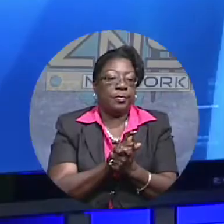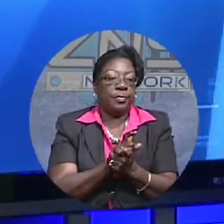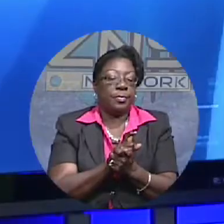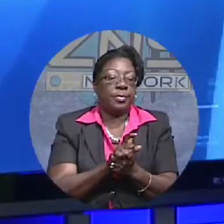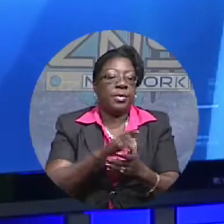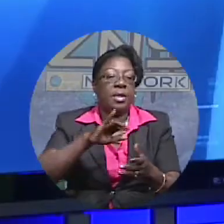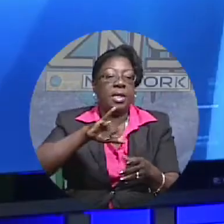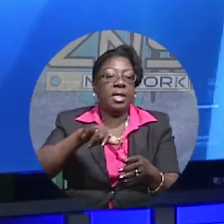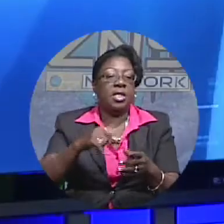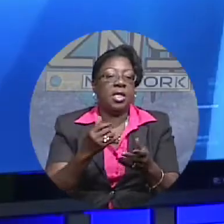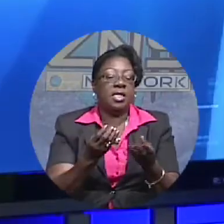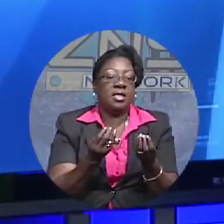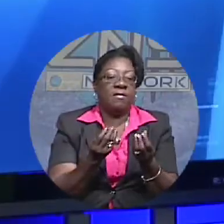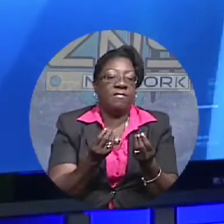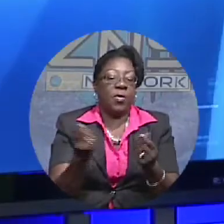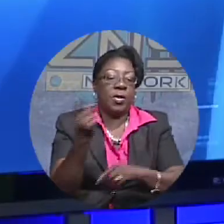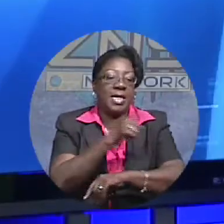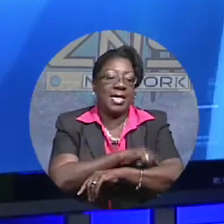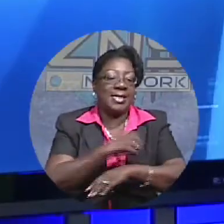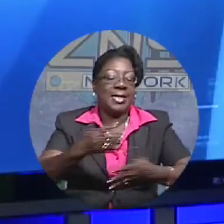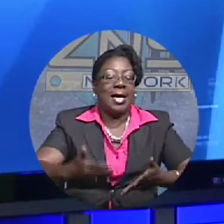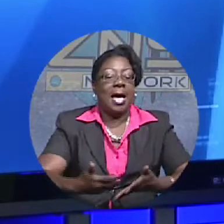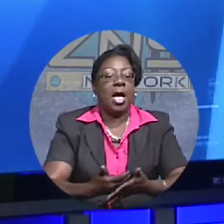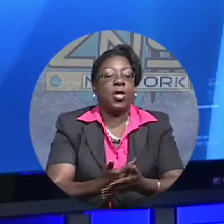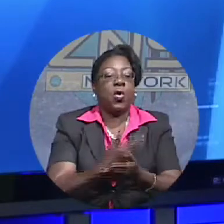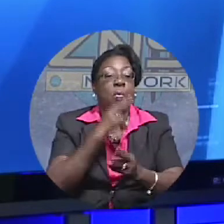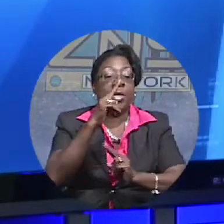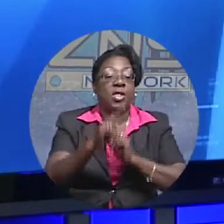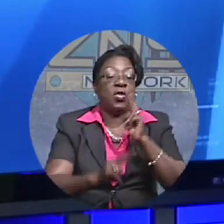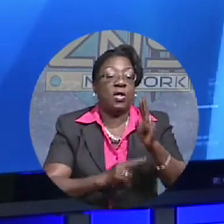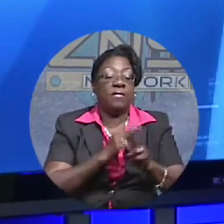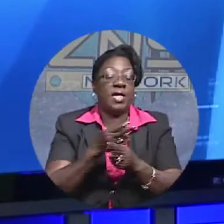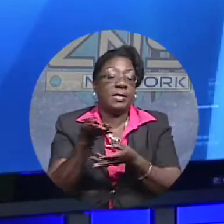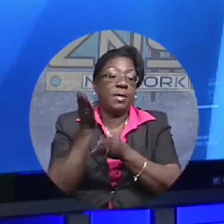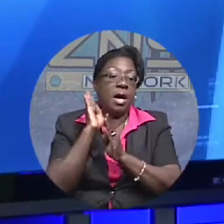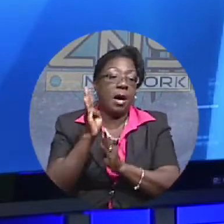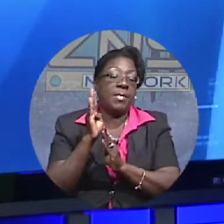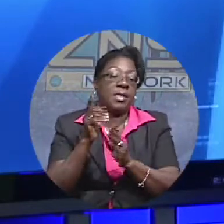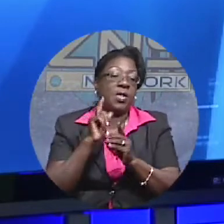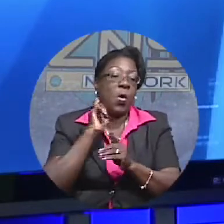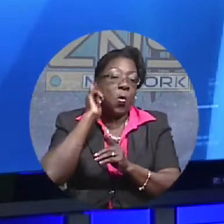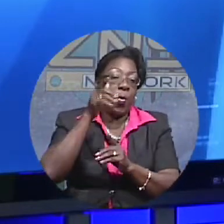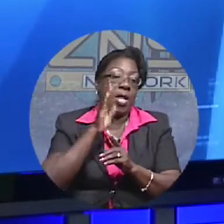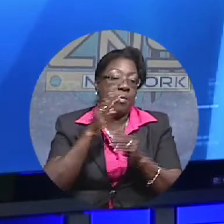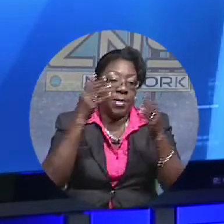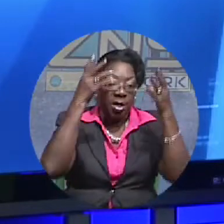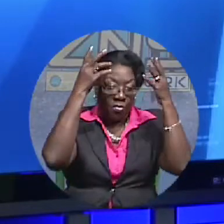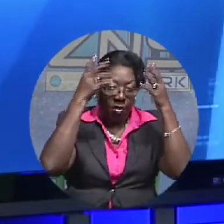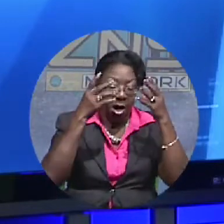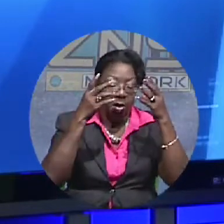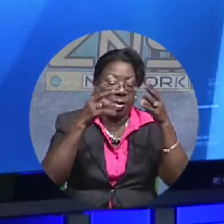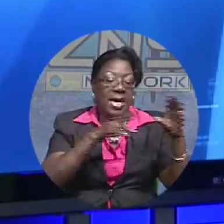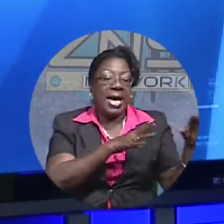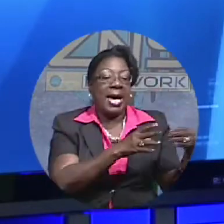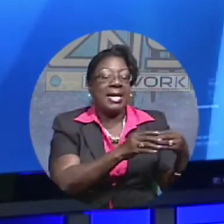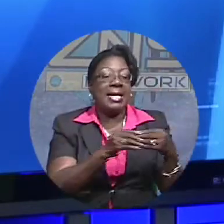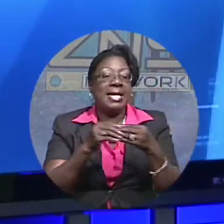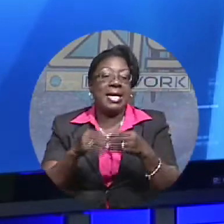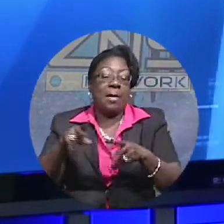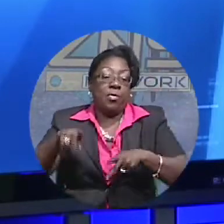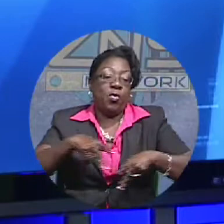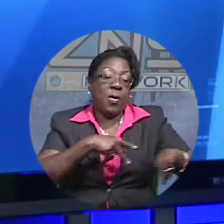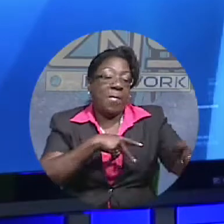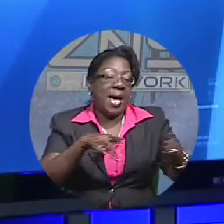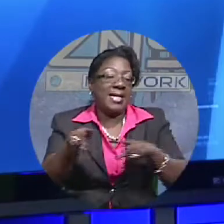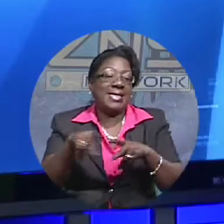In just a matter of days, a new Miss Universe Bahamas will be crowned. And the lead up to the pageant, ZNS News will feature 4